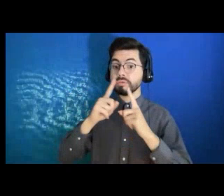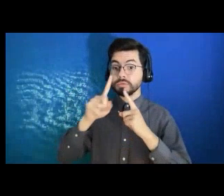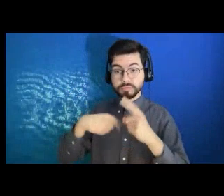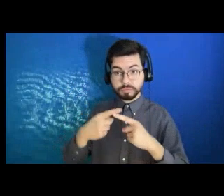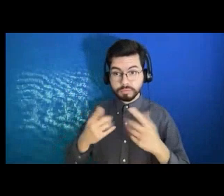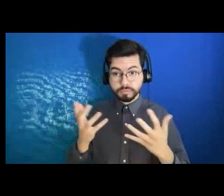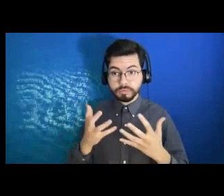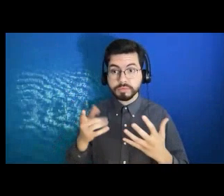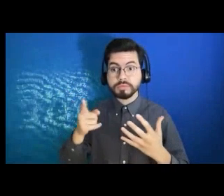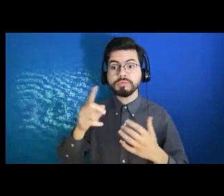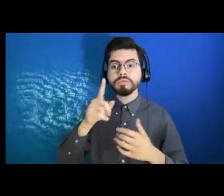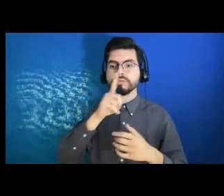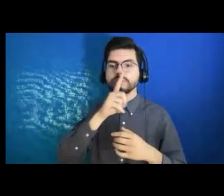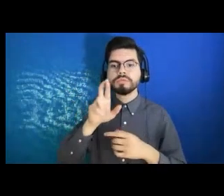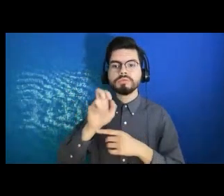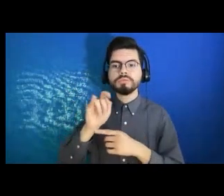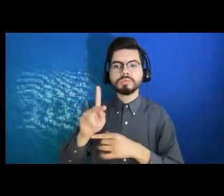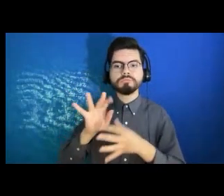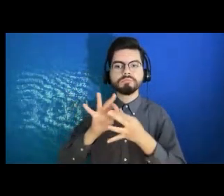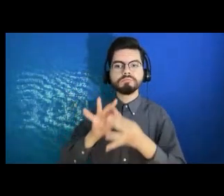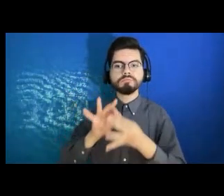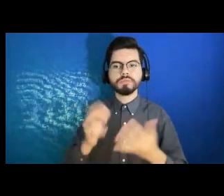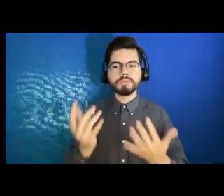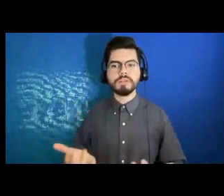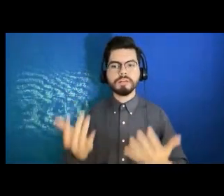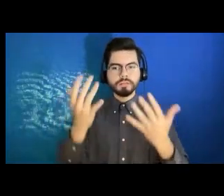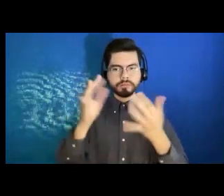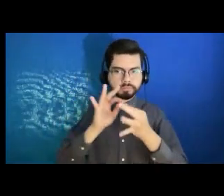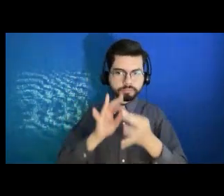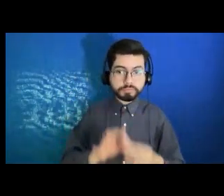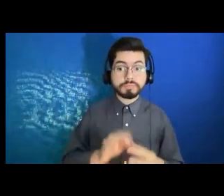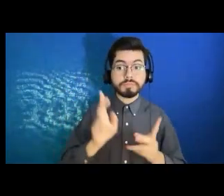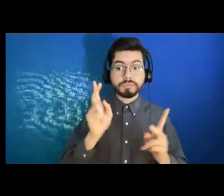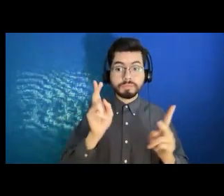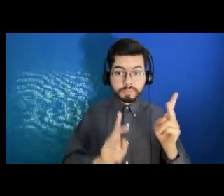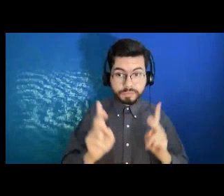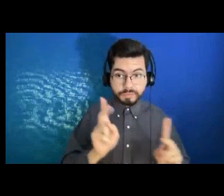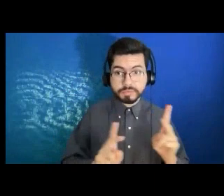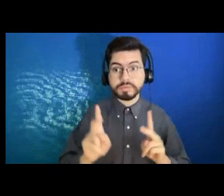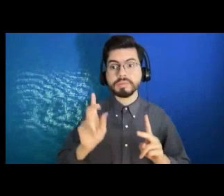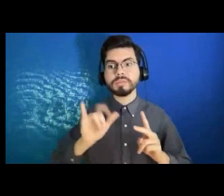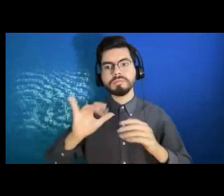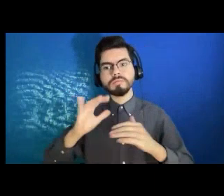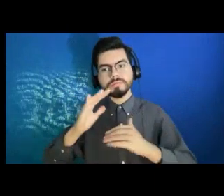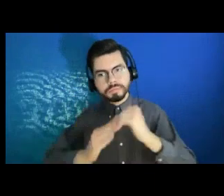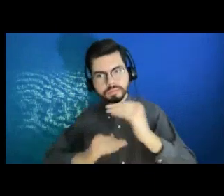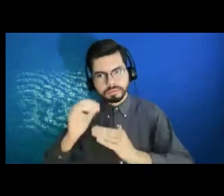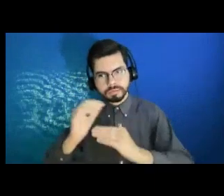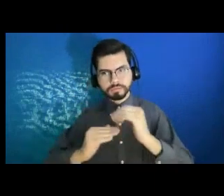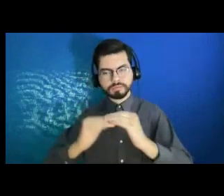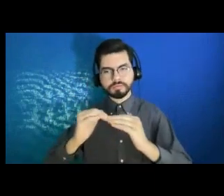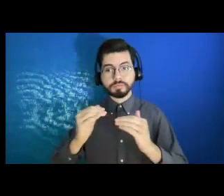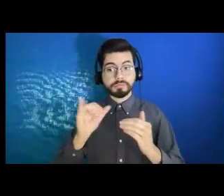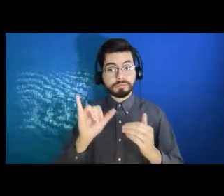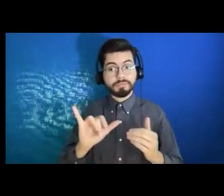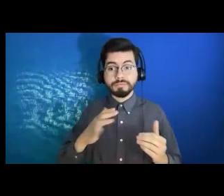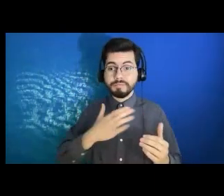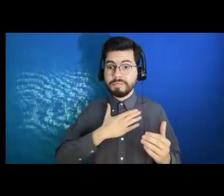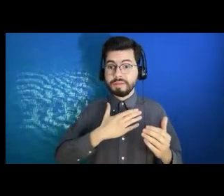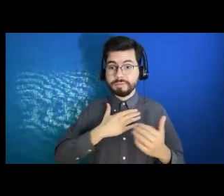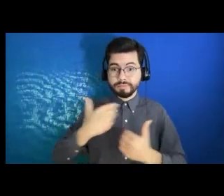potential risks associated with a fire in terms of people and infrastructure. And that's my lane. And